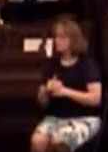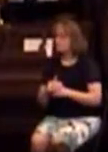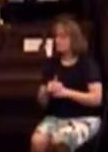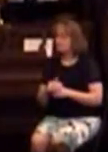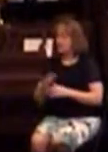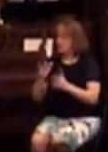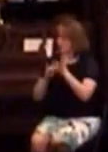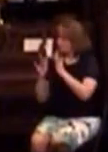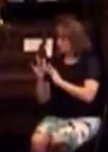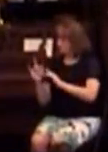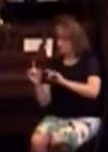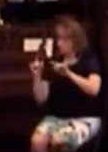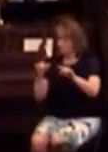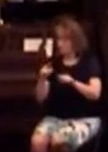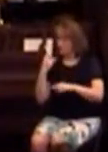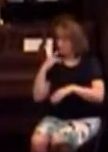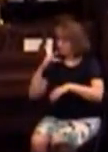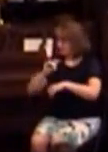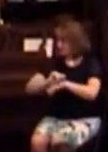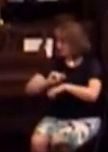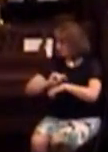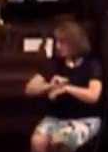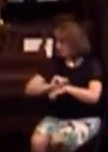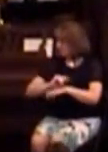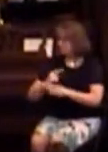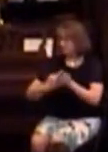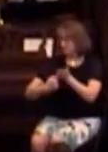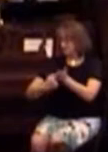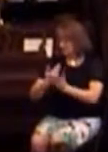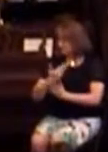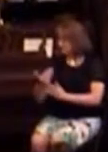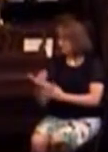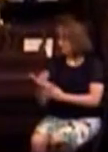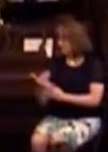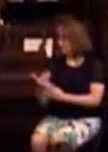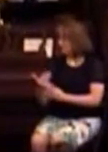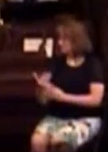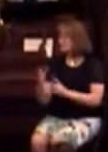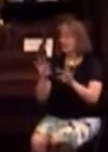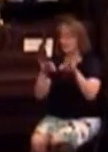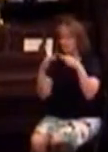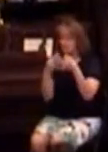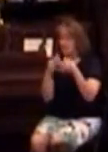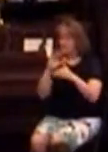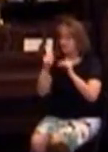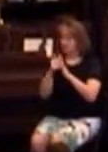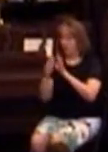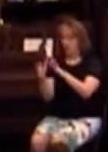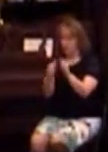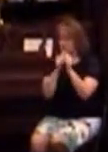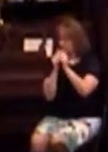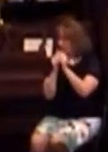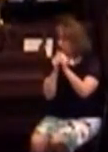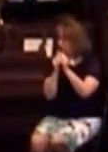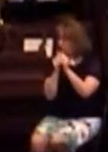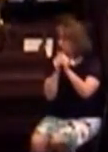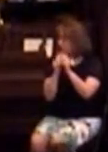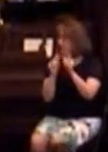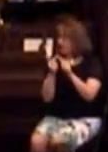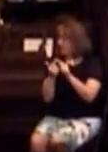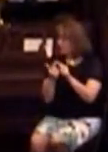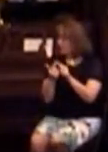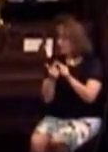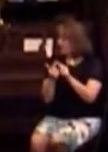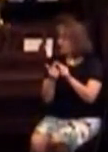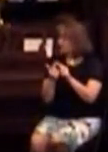Time to go home. Mom leaves, thinking that Jesus is with the Father. The Father leaves thinking Jesus is with the Mother.